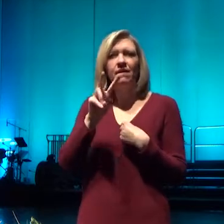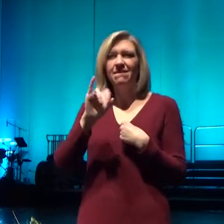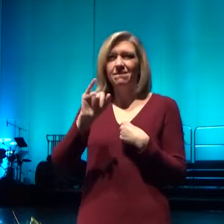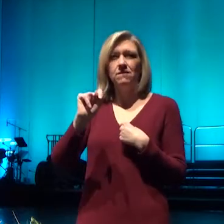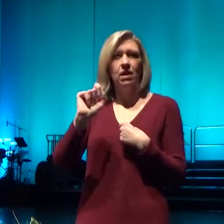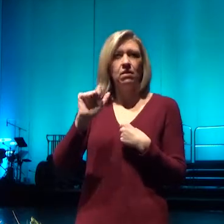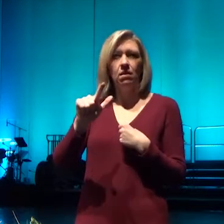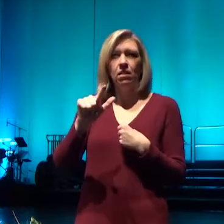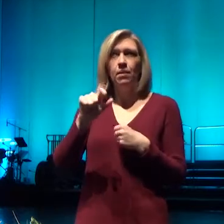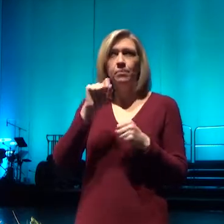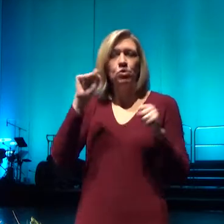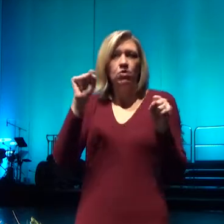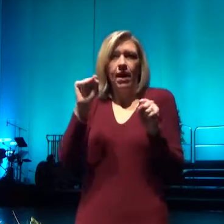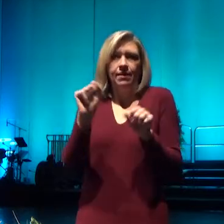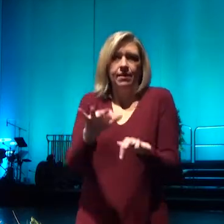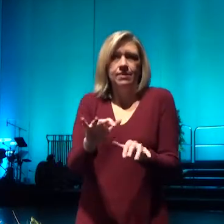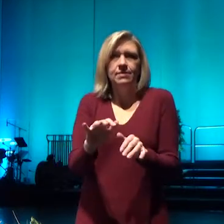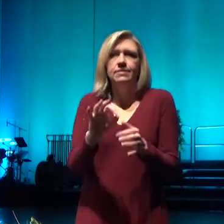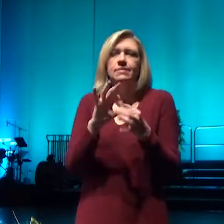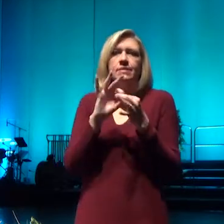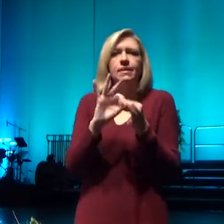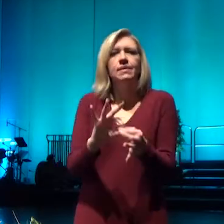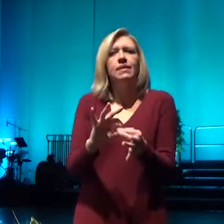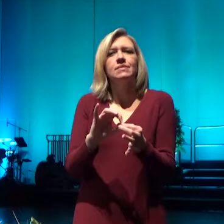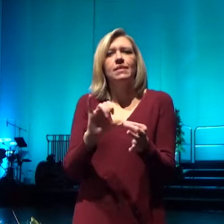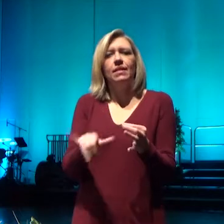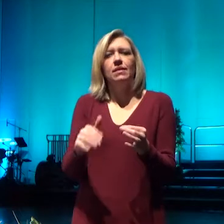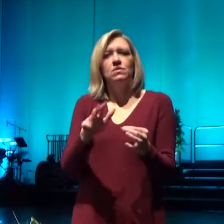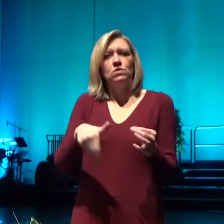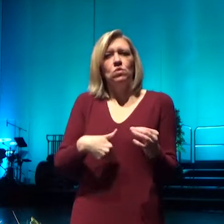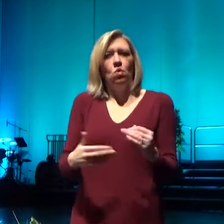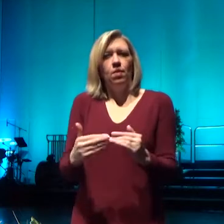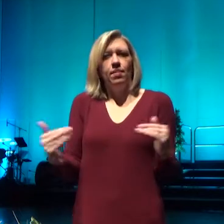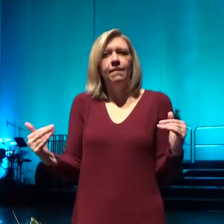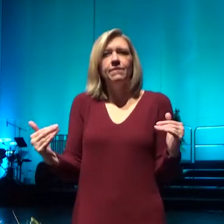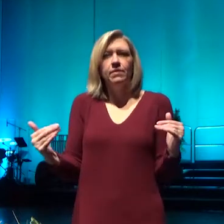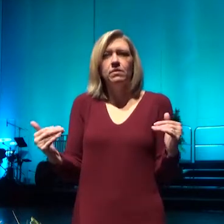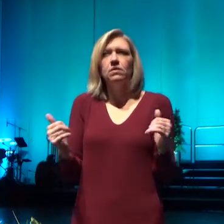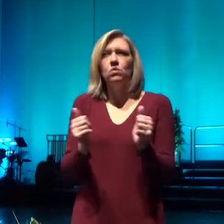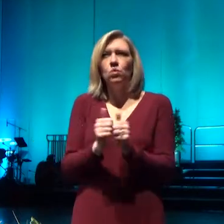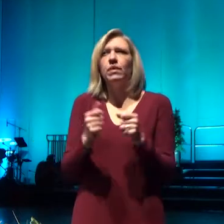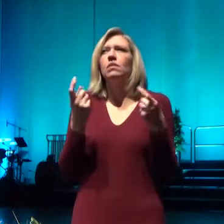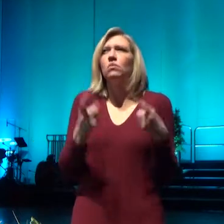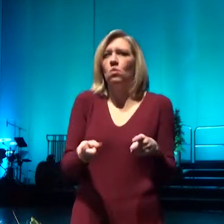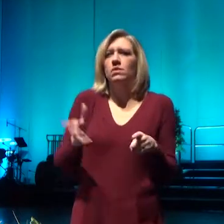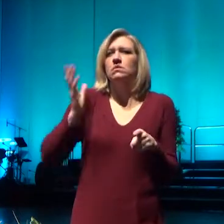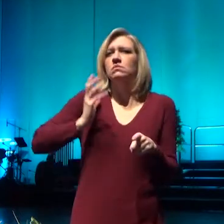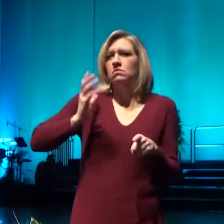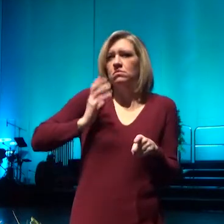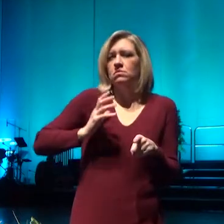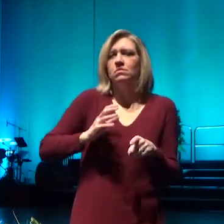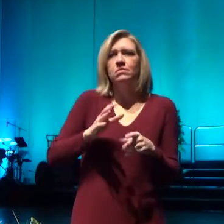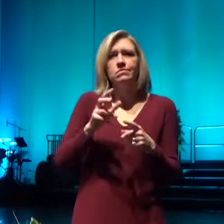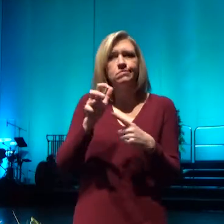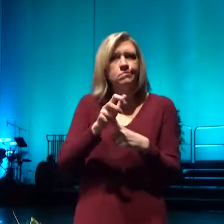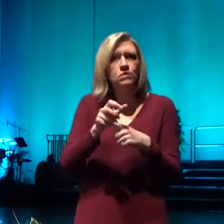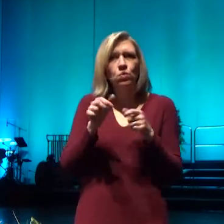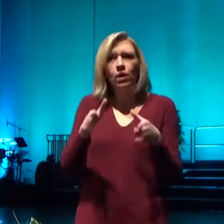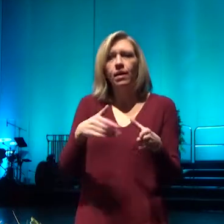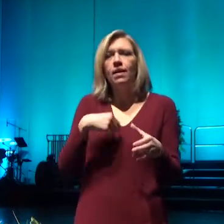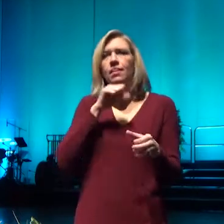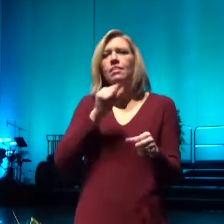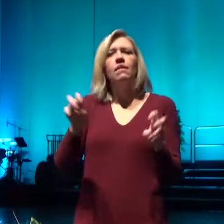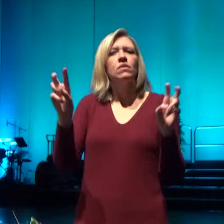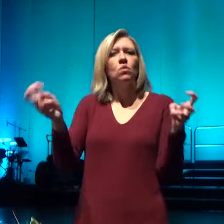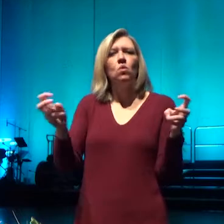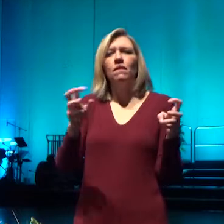something miraculous that keeps us connected at that soul level with what has been in an incredible way. I love how the great Viktor